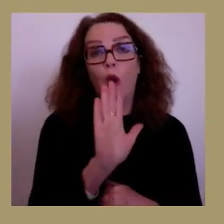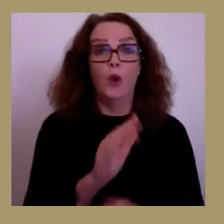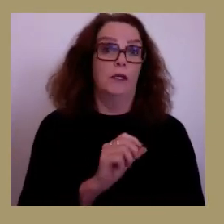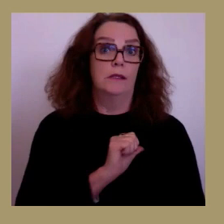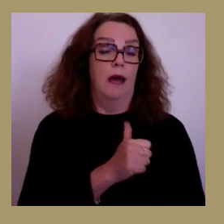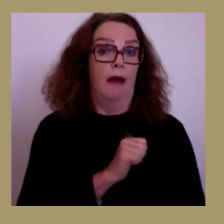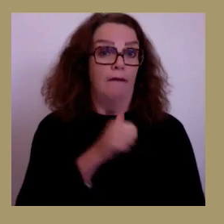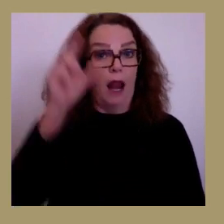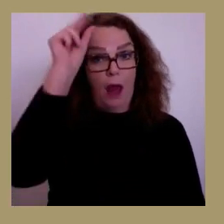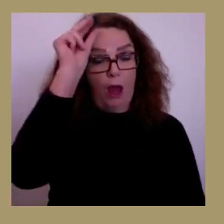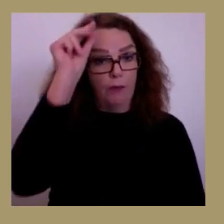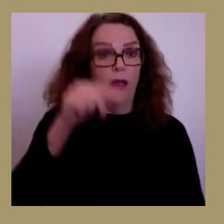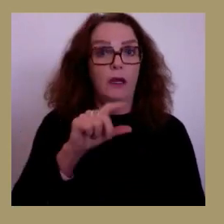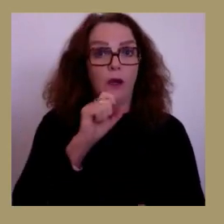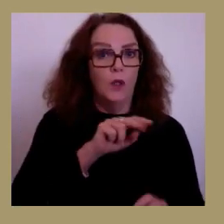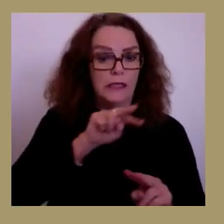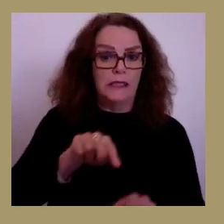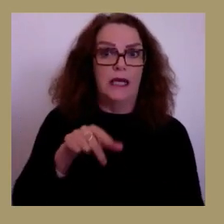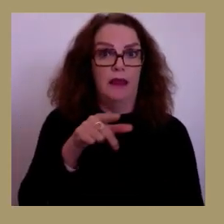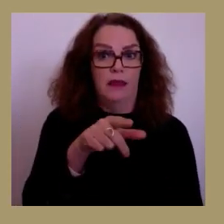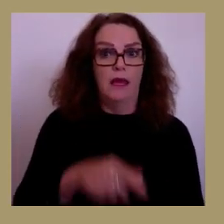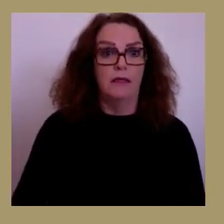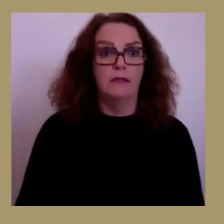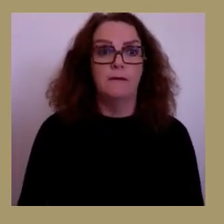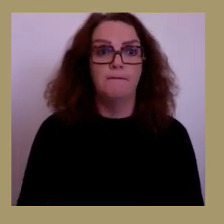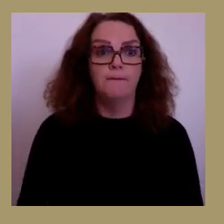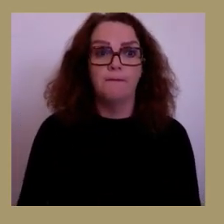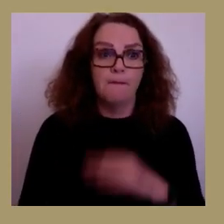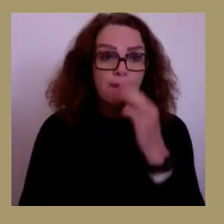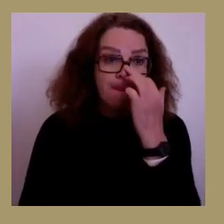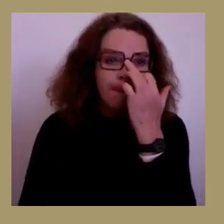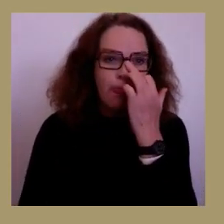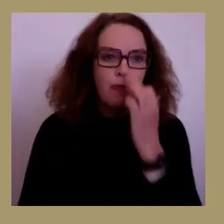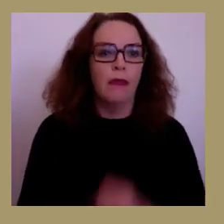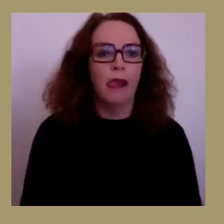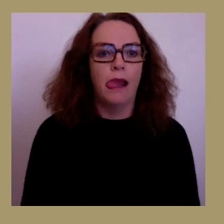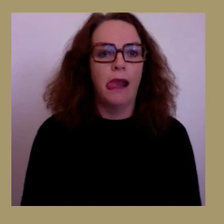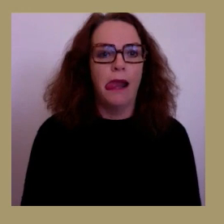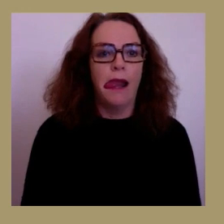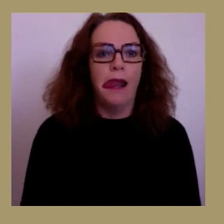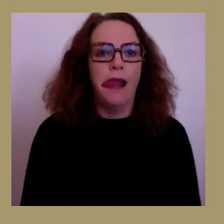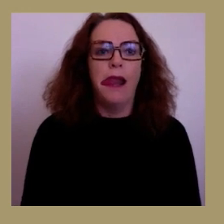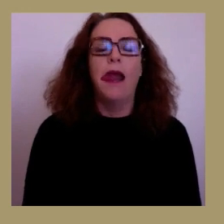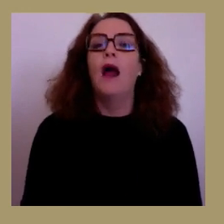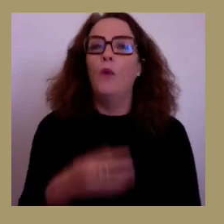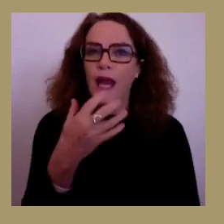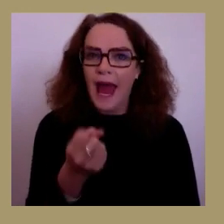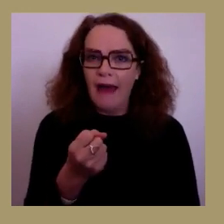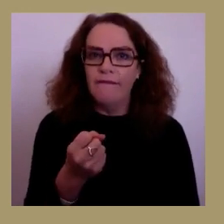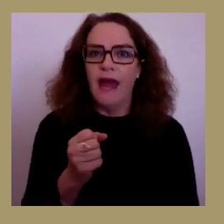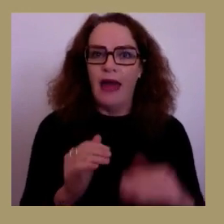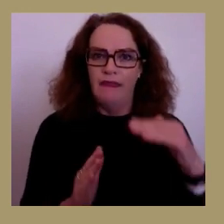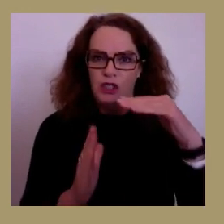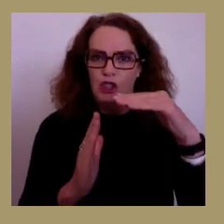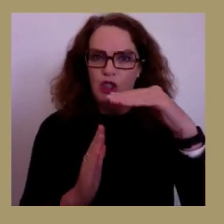card logo. We do also have at the top, apologies, a last refresh date. Customers can